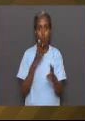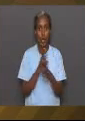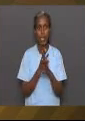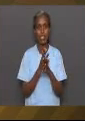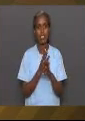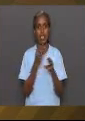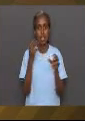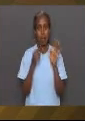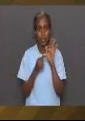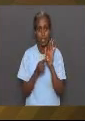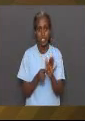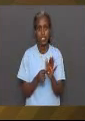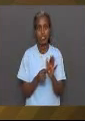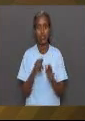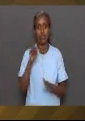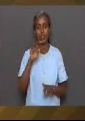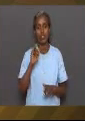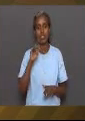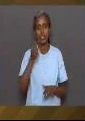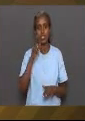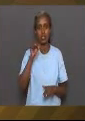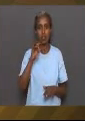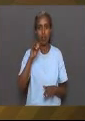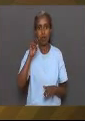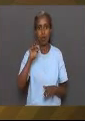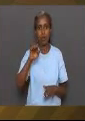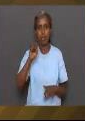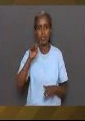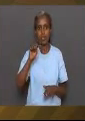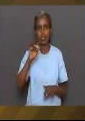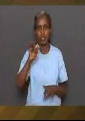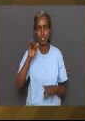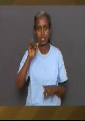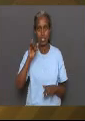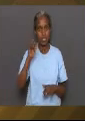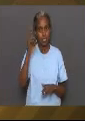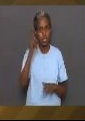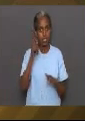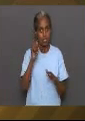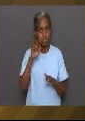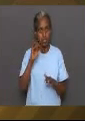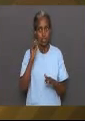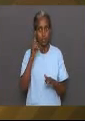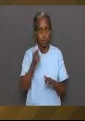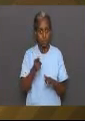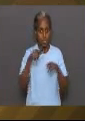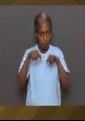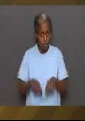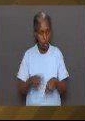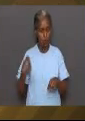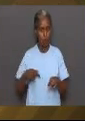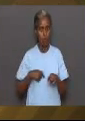real-world applications of trigonometry. Today, we are going to